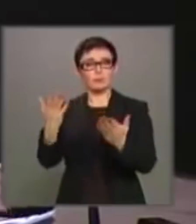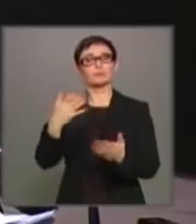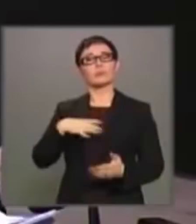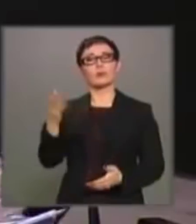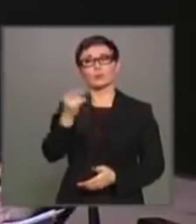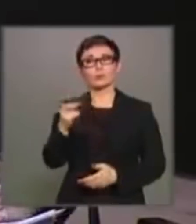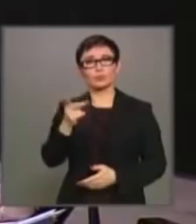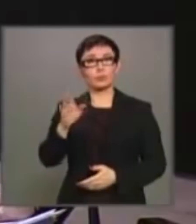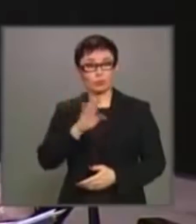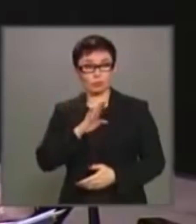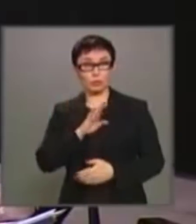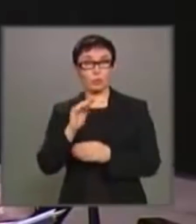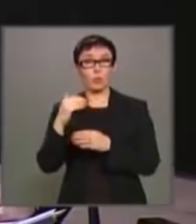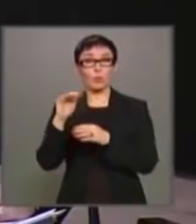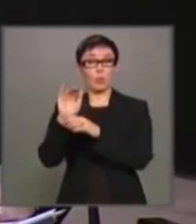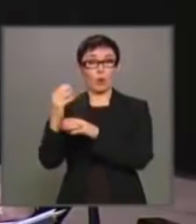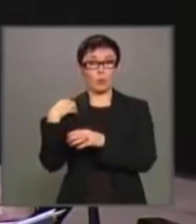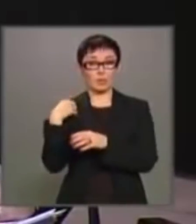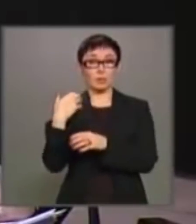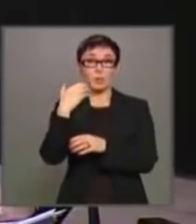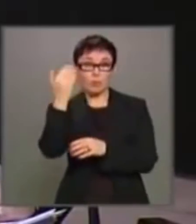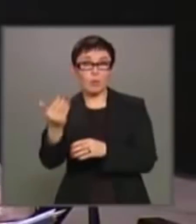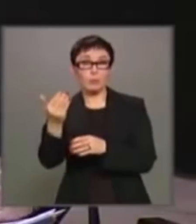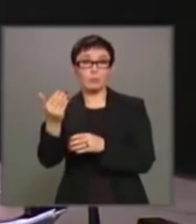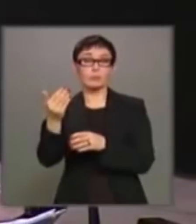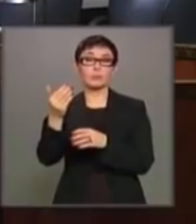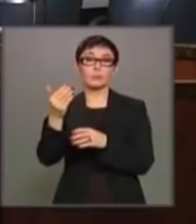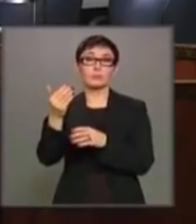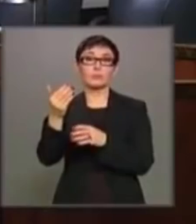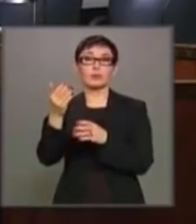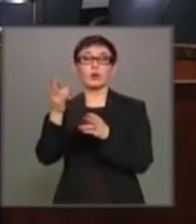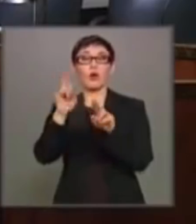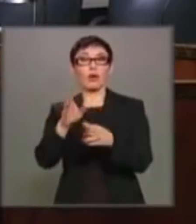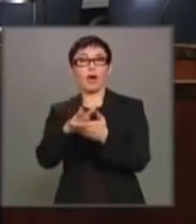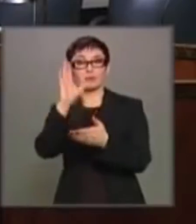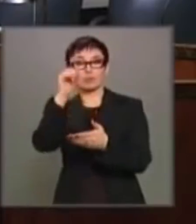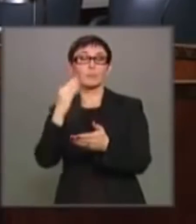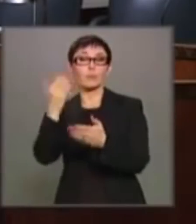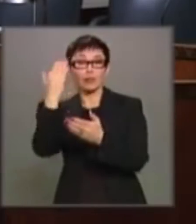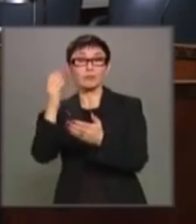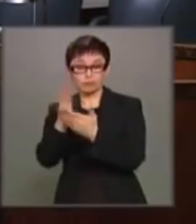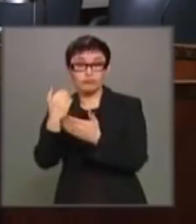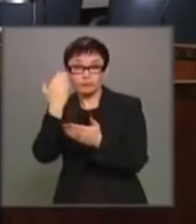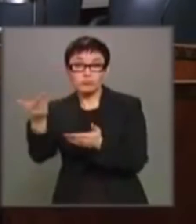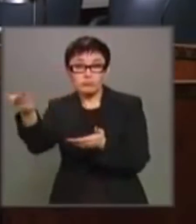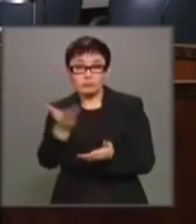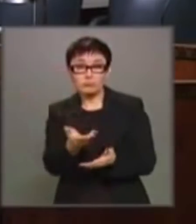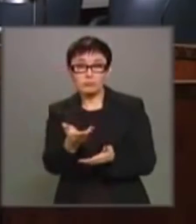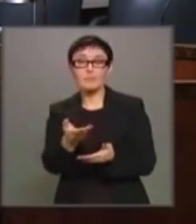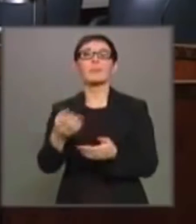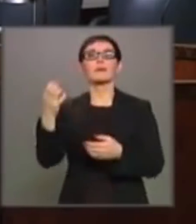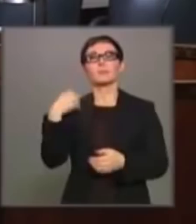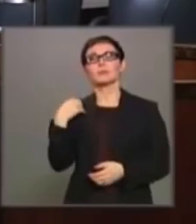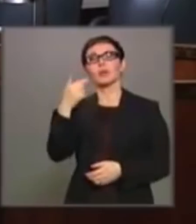that you can't do that. So you get rid of all the small clinics and you centralize things into small number of big hospitals in big